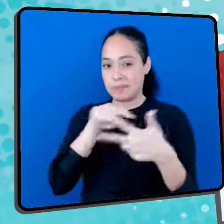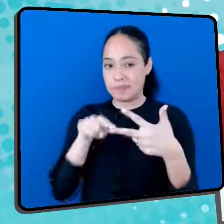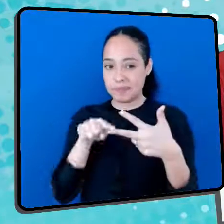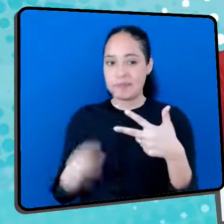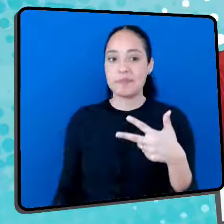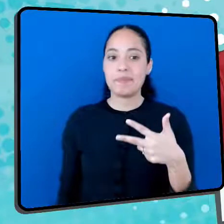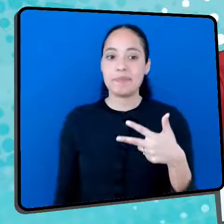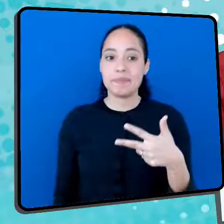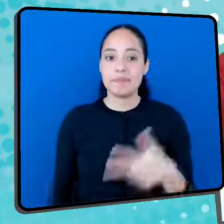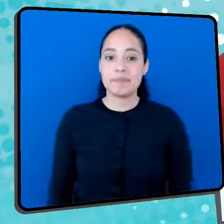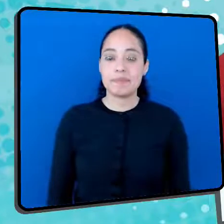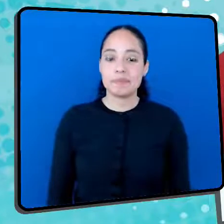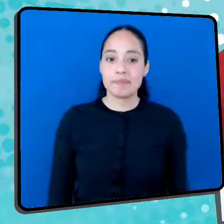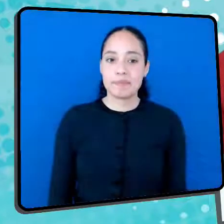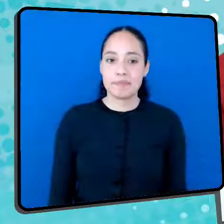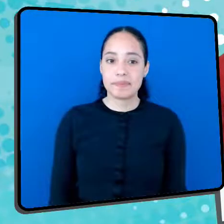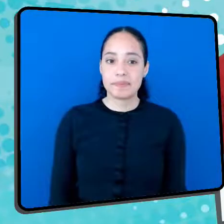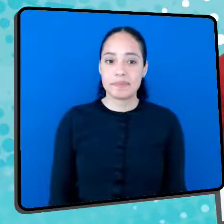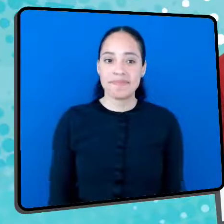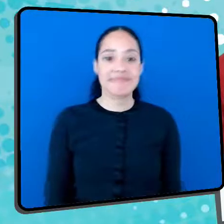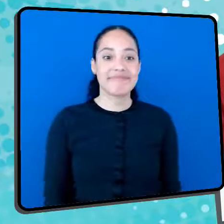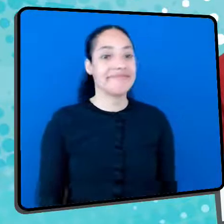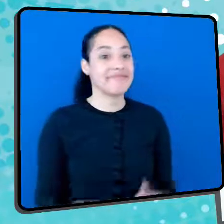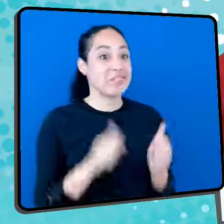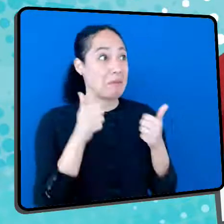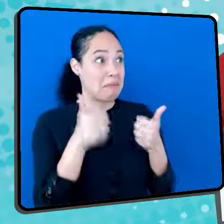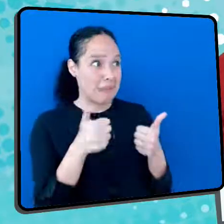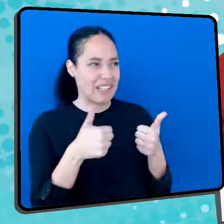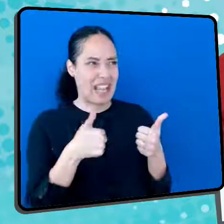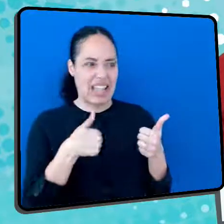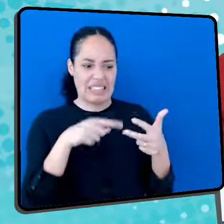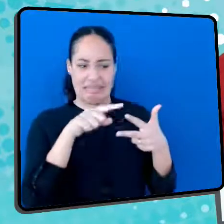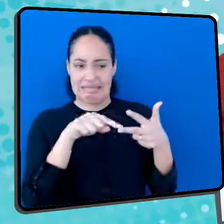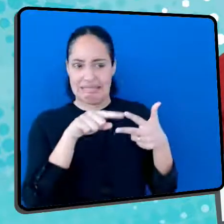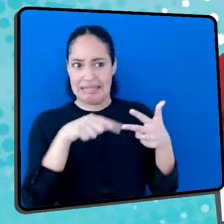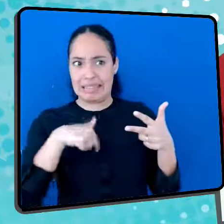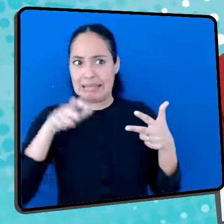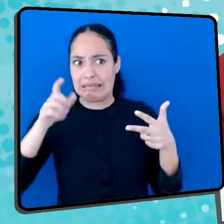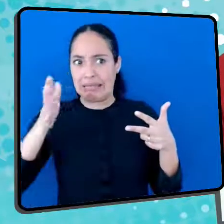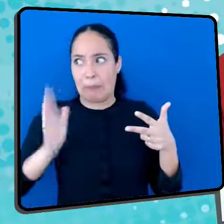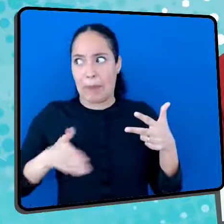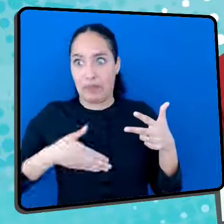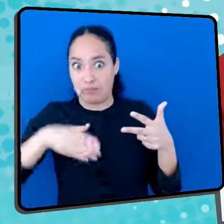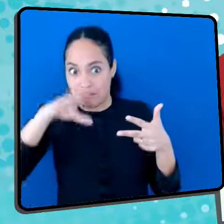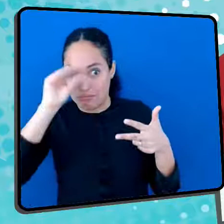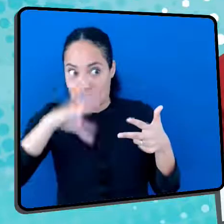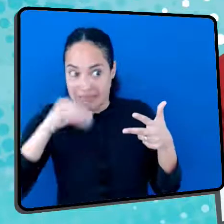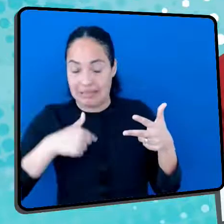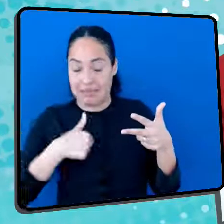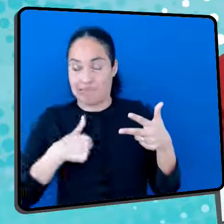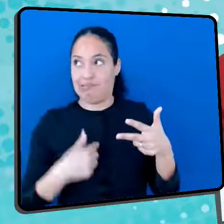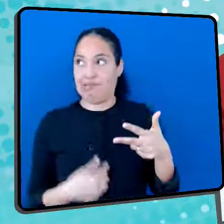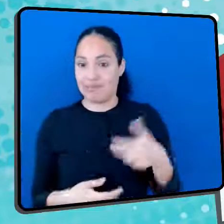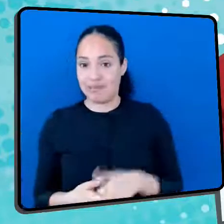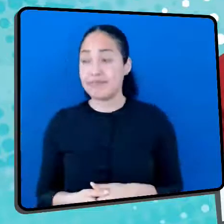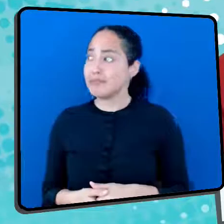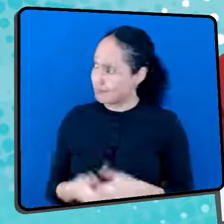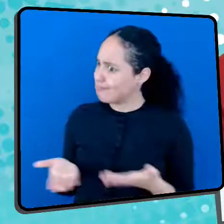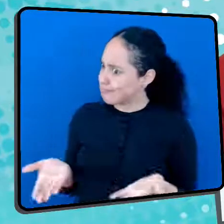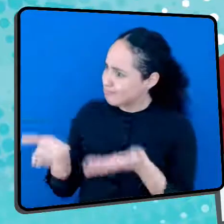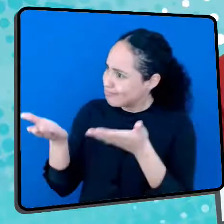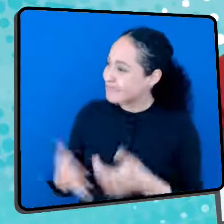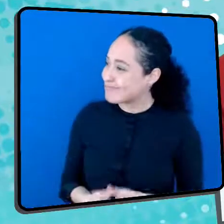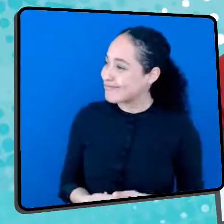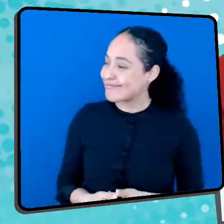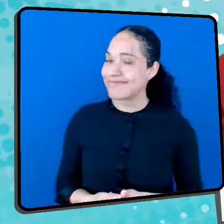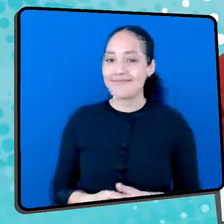Perfect. I still have to take those last 2 ones. Oh yeah, no, definitely do them. They're good.